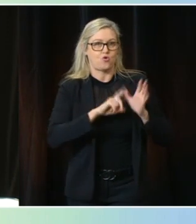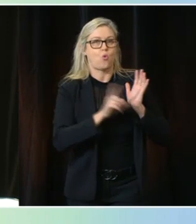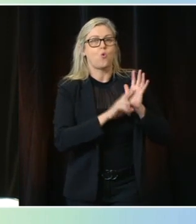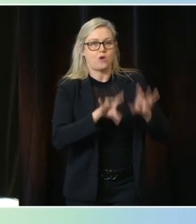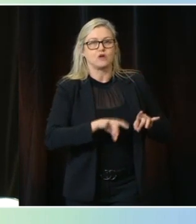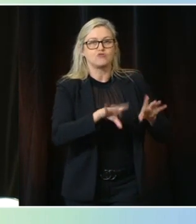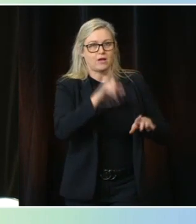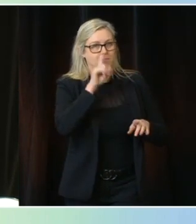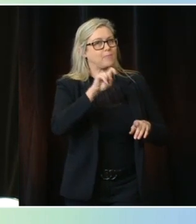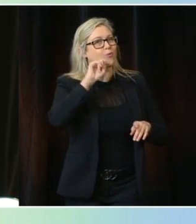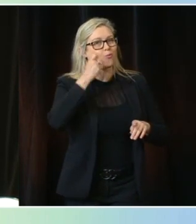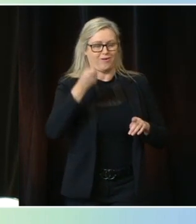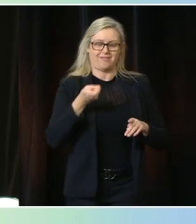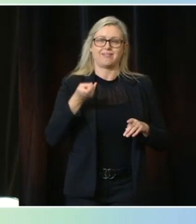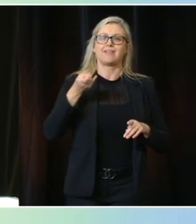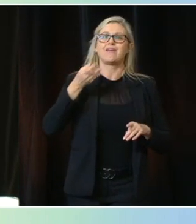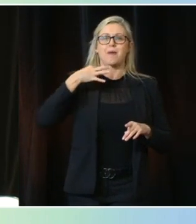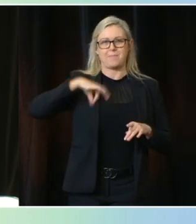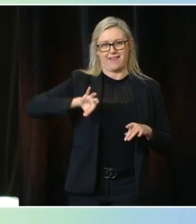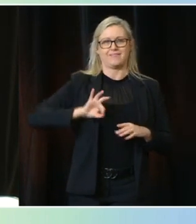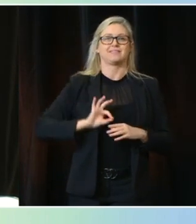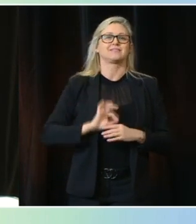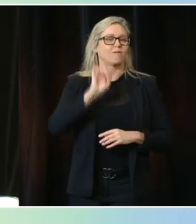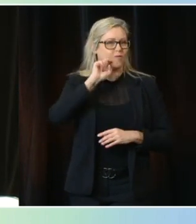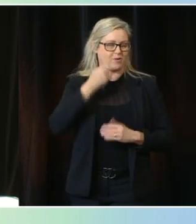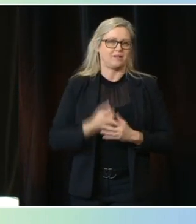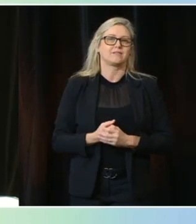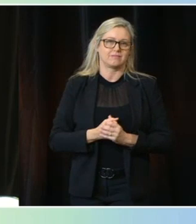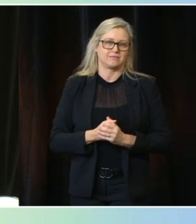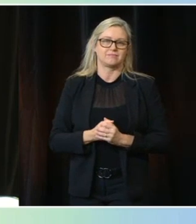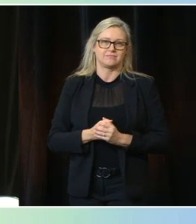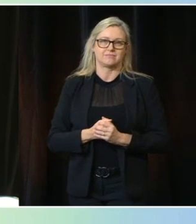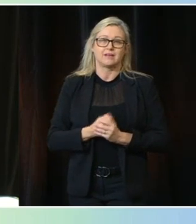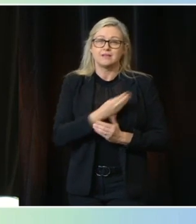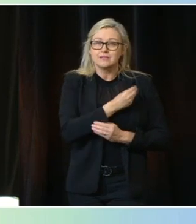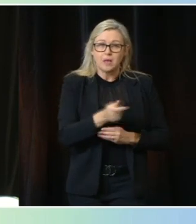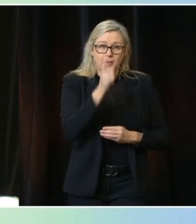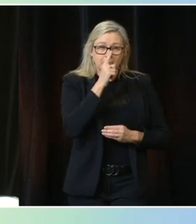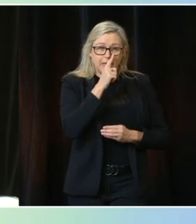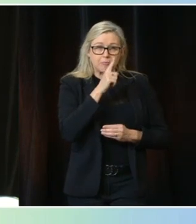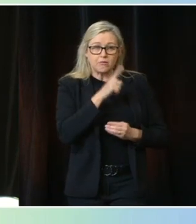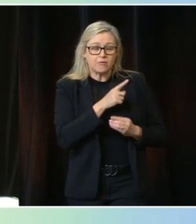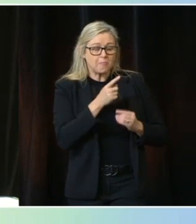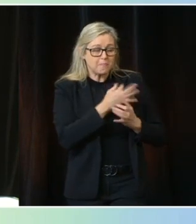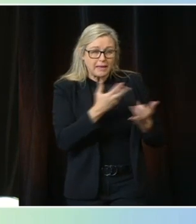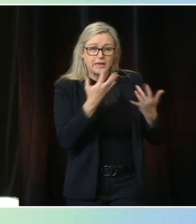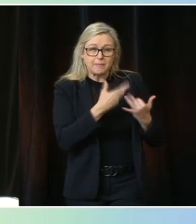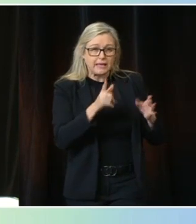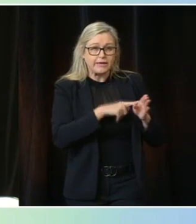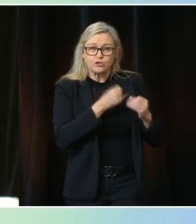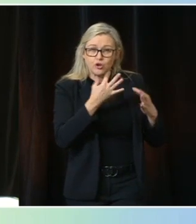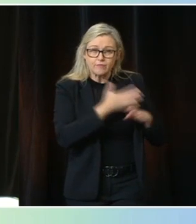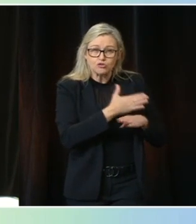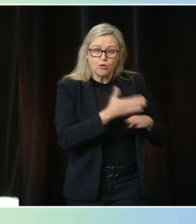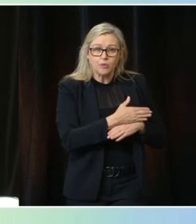share in the benefits including people who have been trapped in long-term unemployment or held backed by